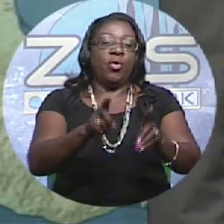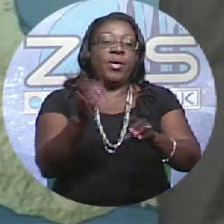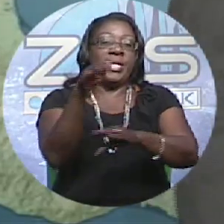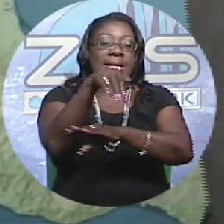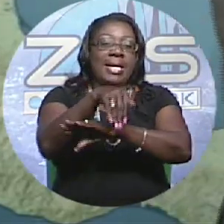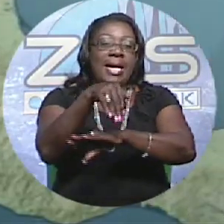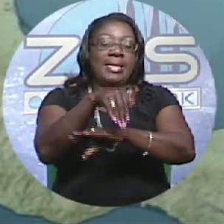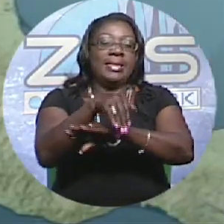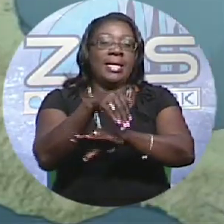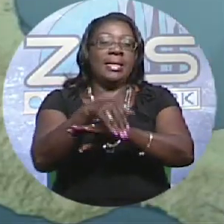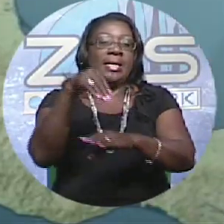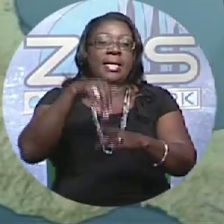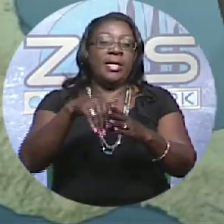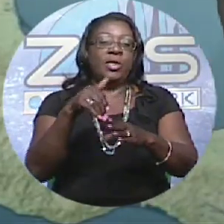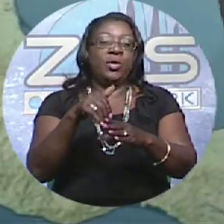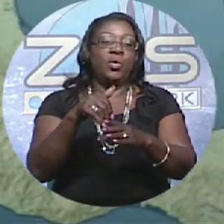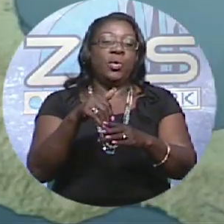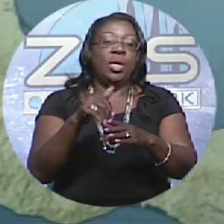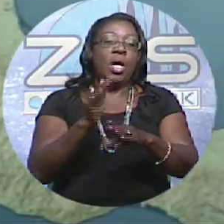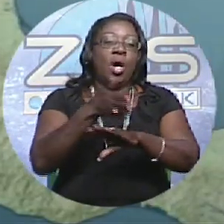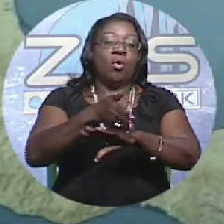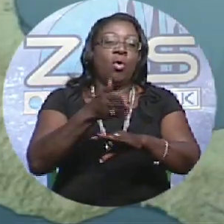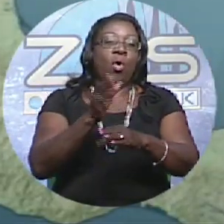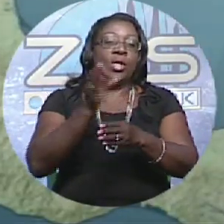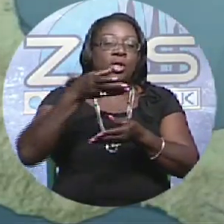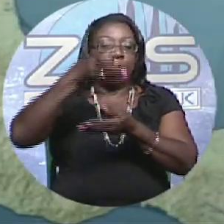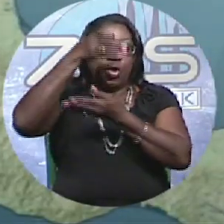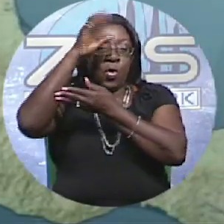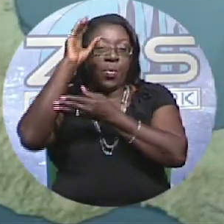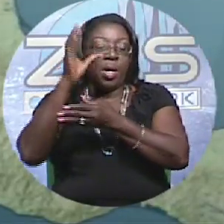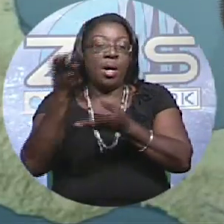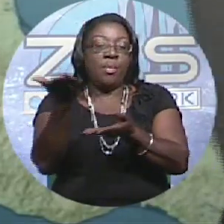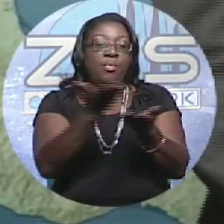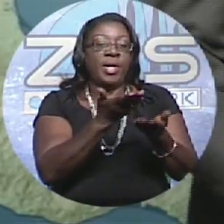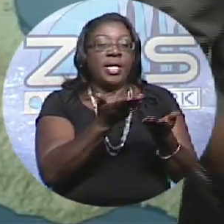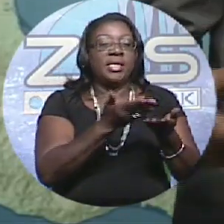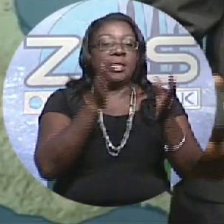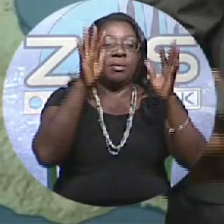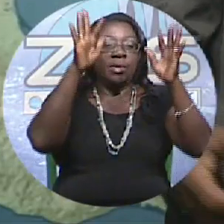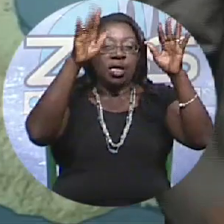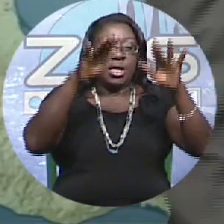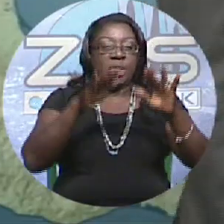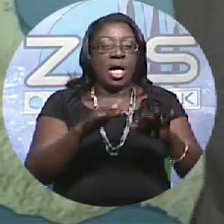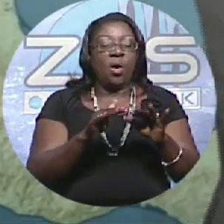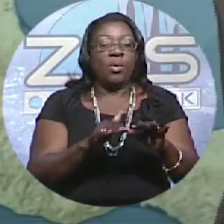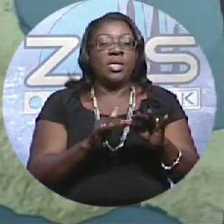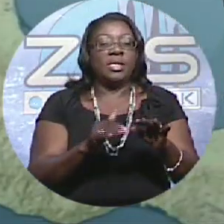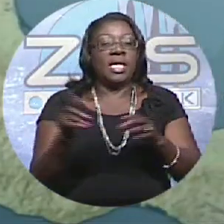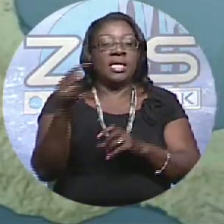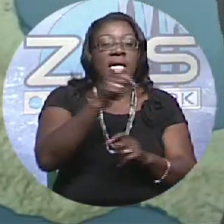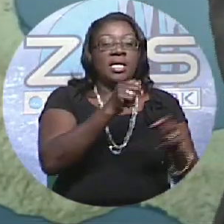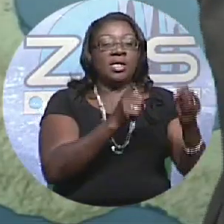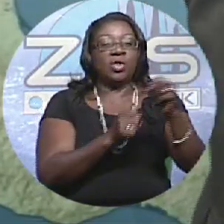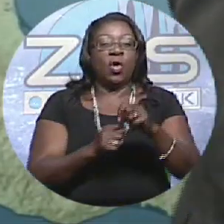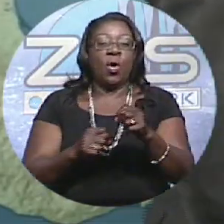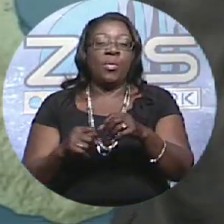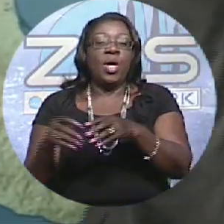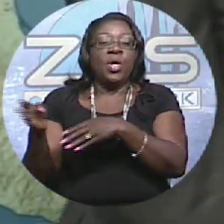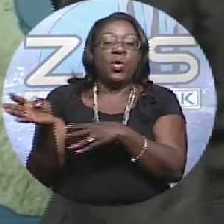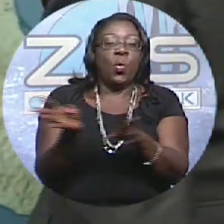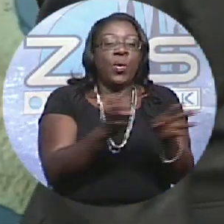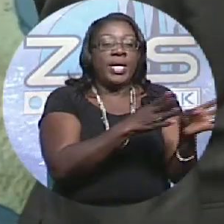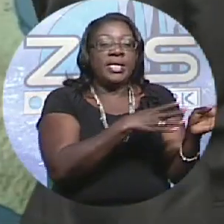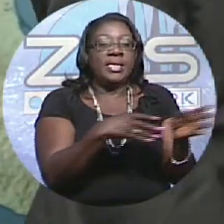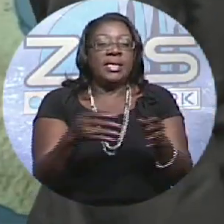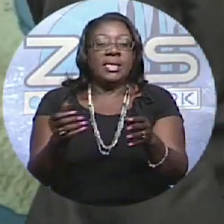and near the southeast Bahamas, bringing some showers and thunderstorms in that location. The wind speeds expected to come down as well, and will continue to